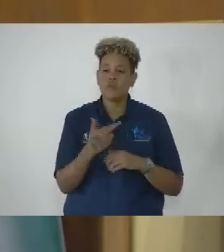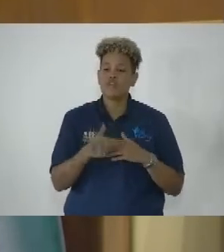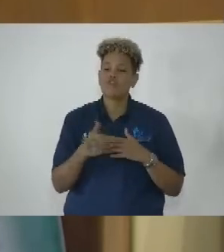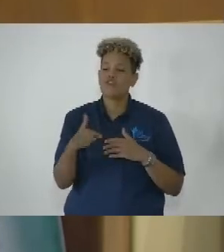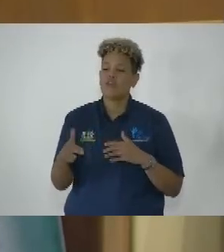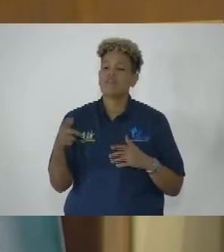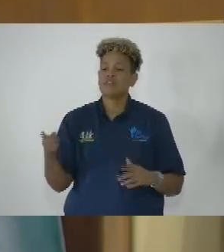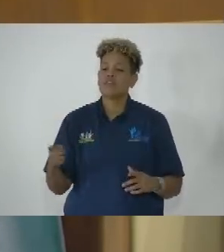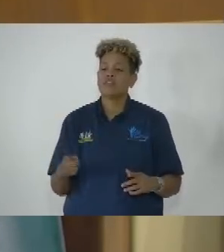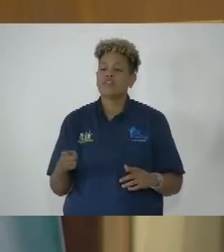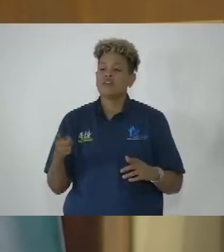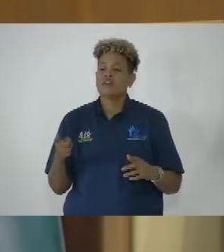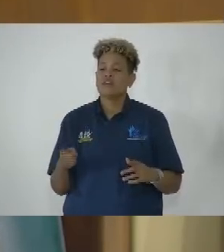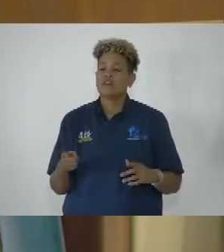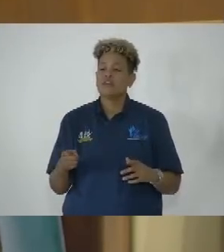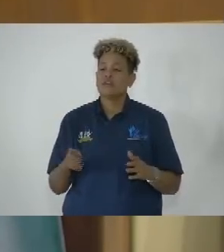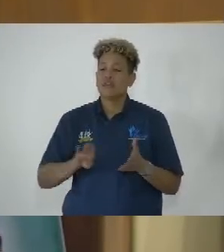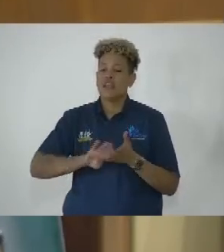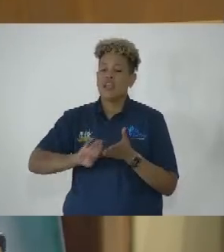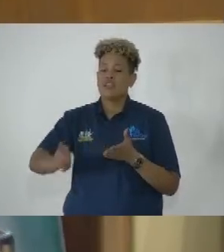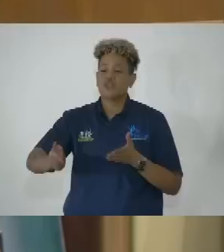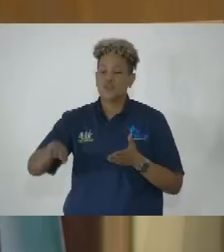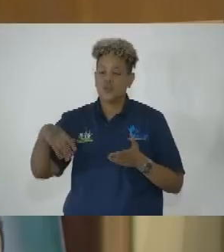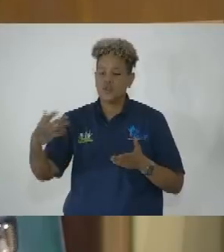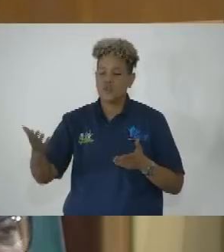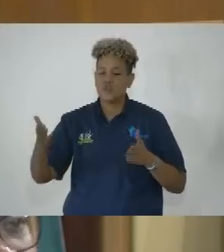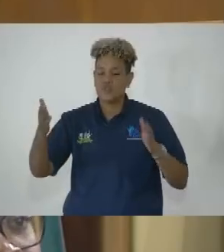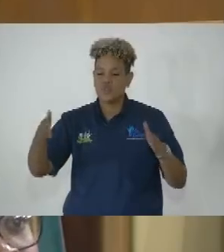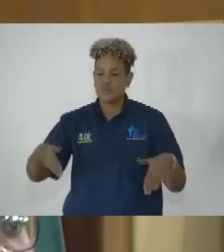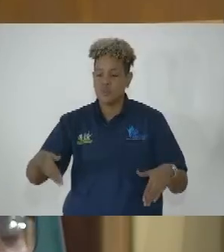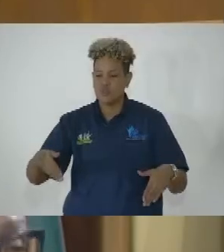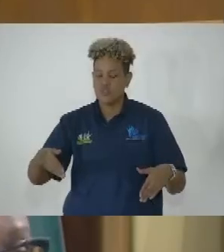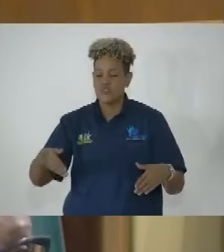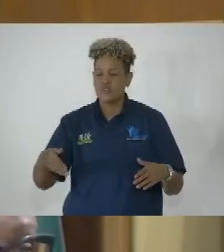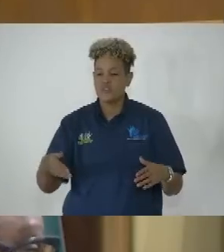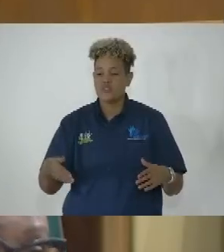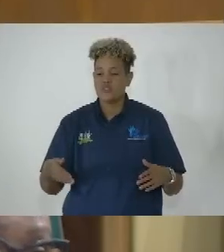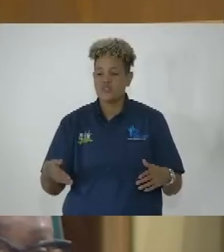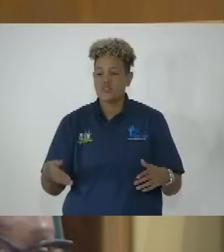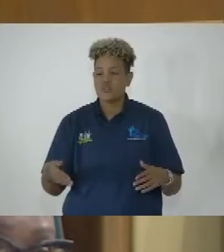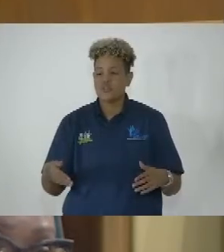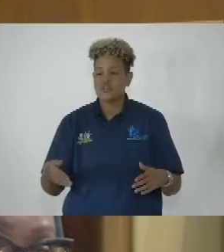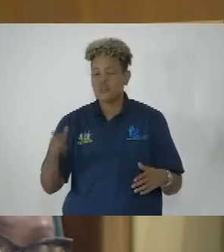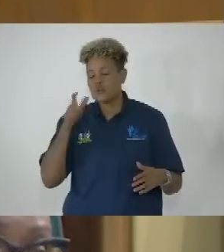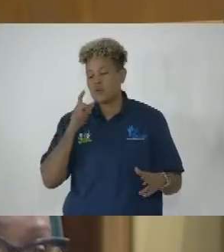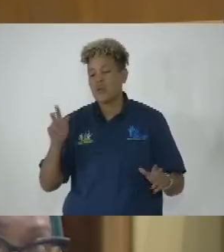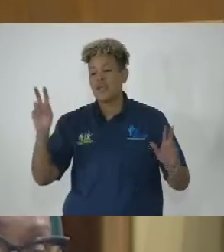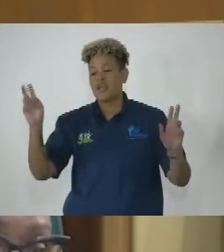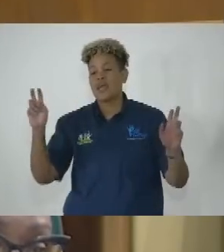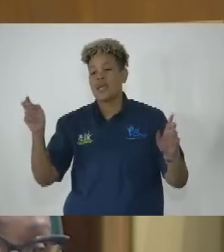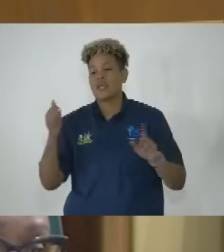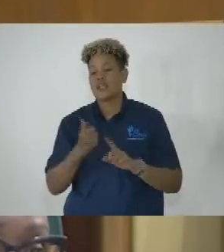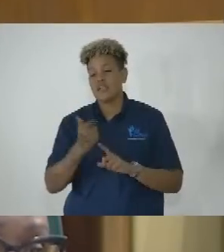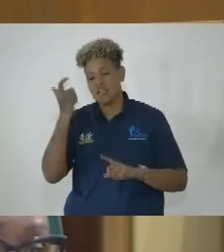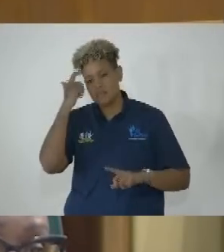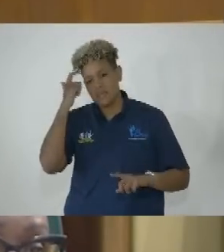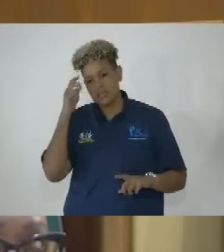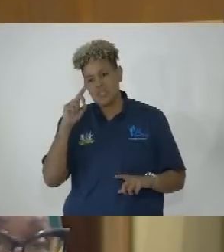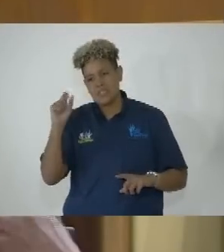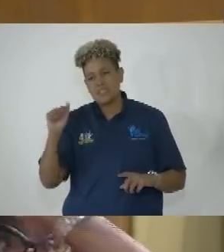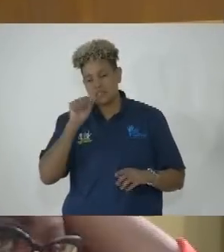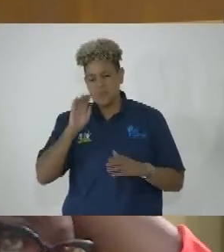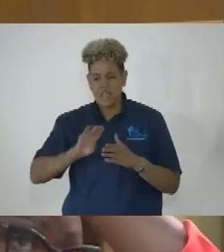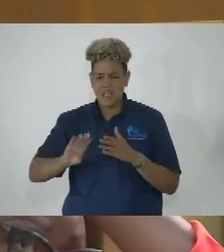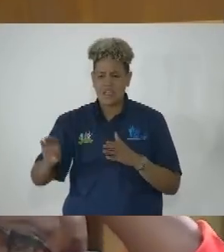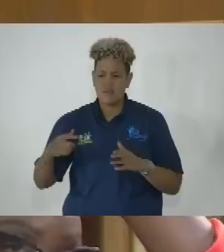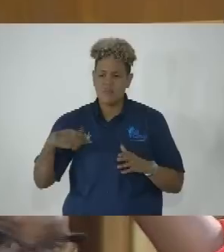to and you exclude persons who are categorized as mentally disabled,